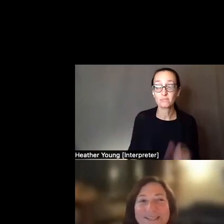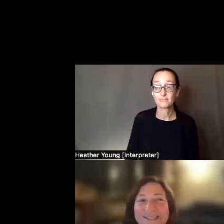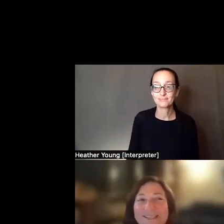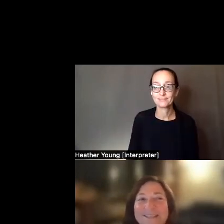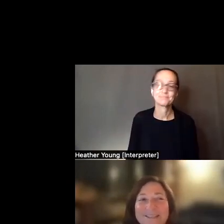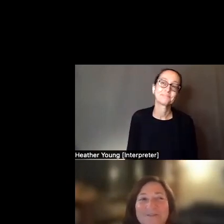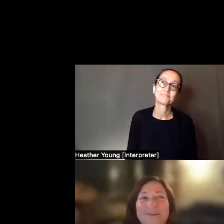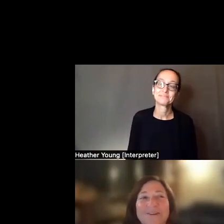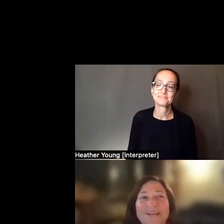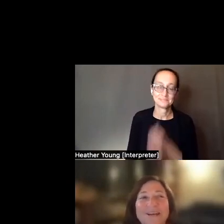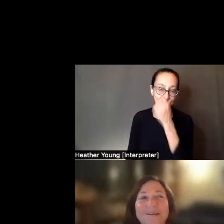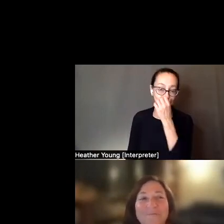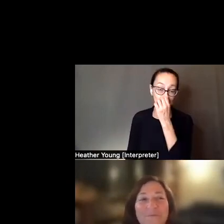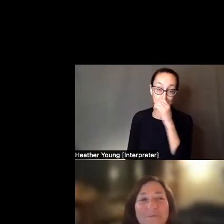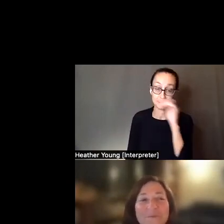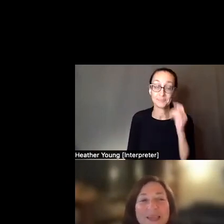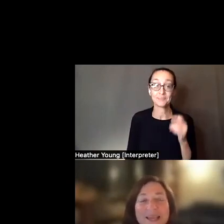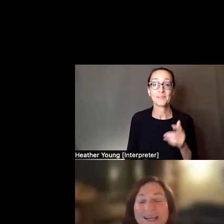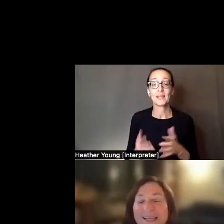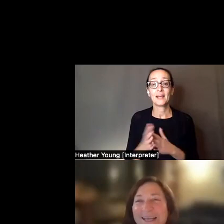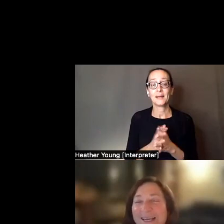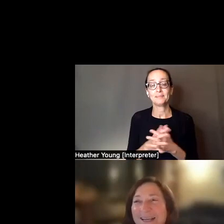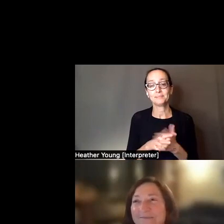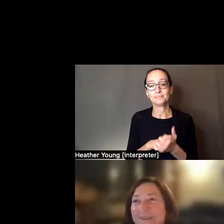really successful